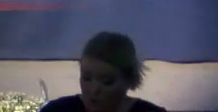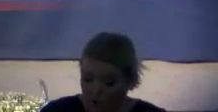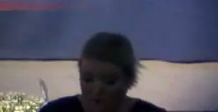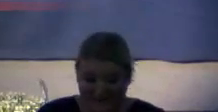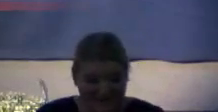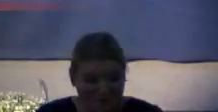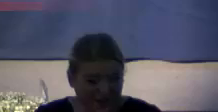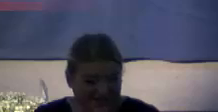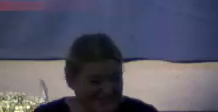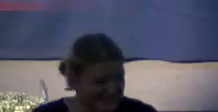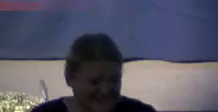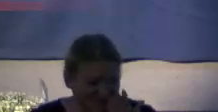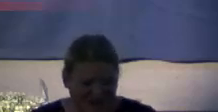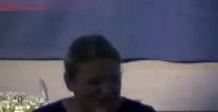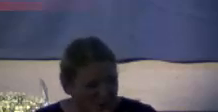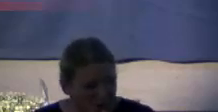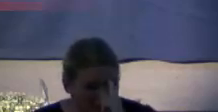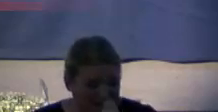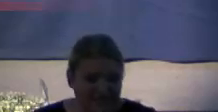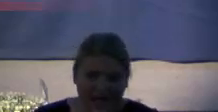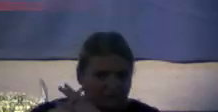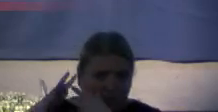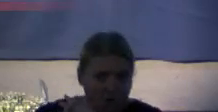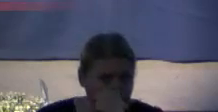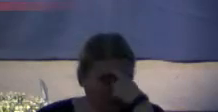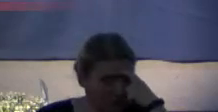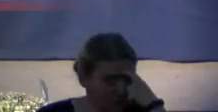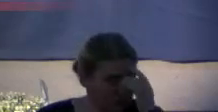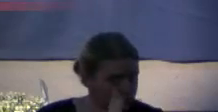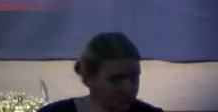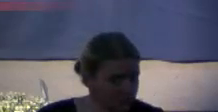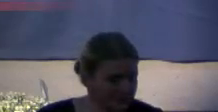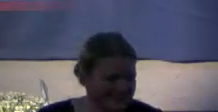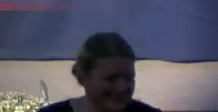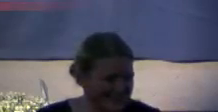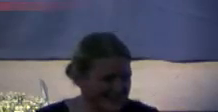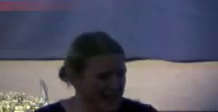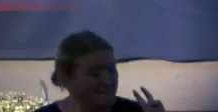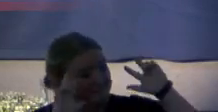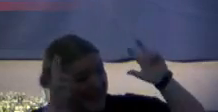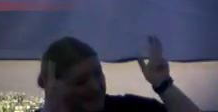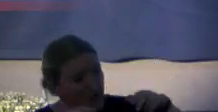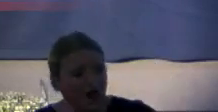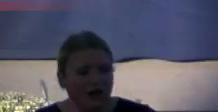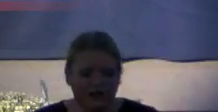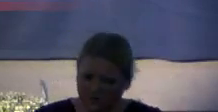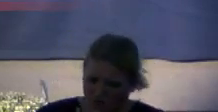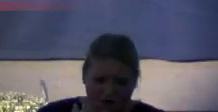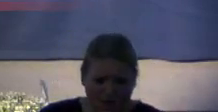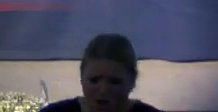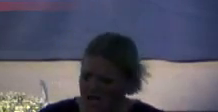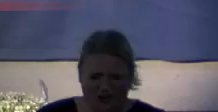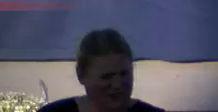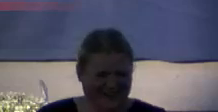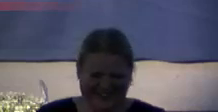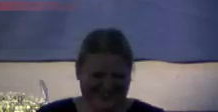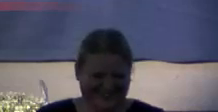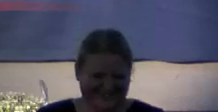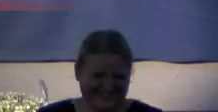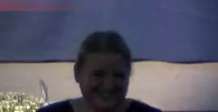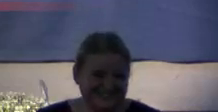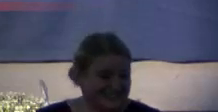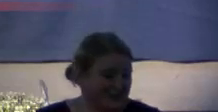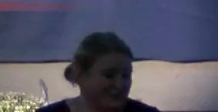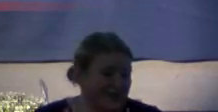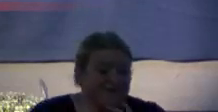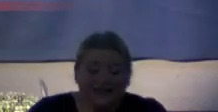highly unlikely, because that football left a lasting impression. So did the basketball and the soccer ball. All in all, as Kim Namjoon